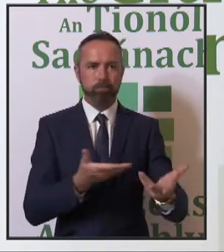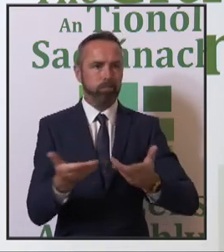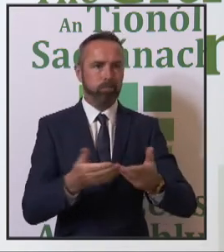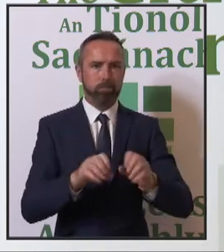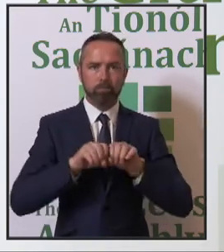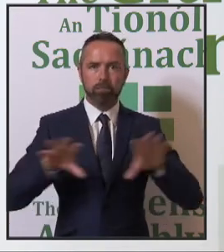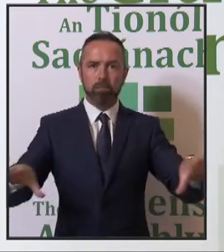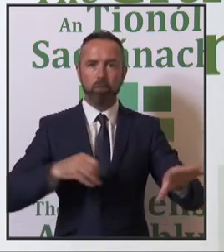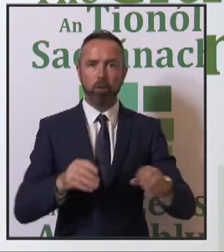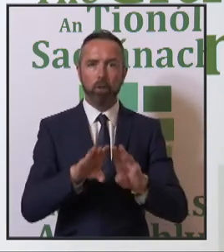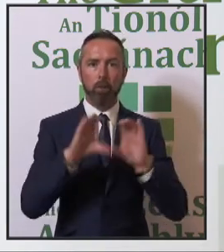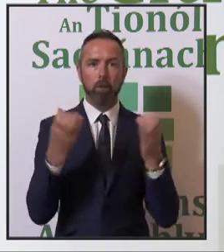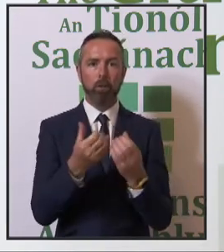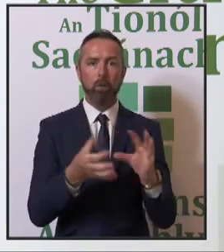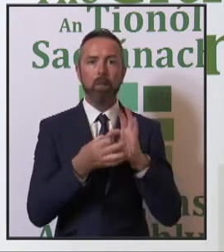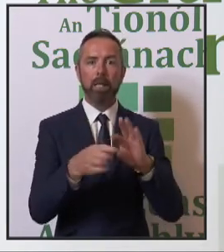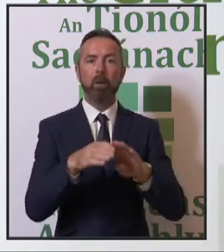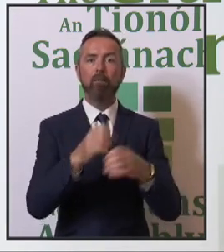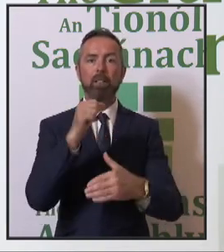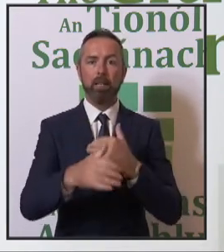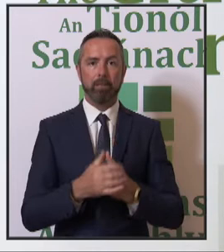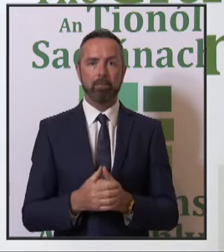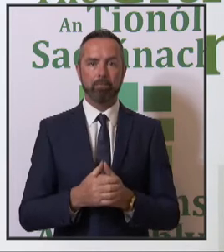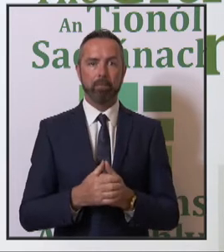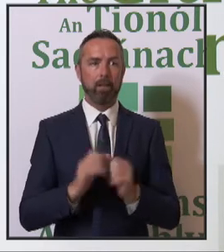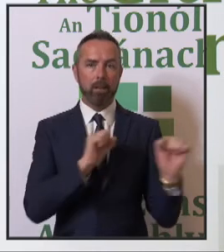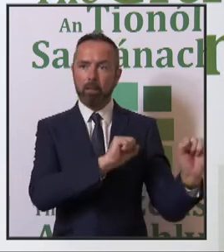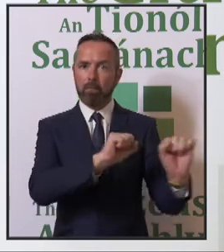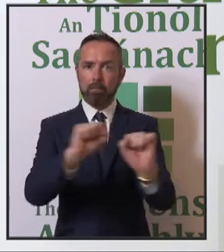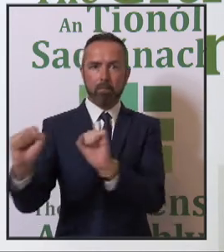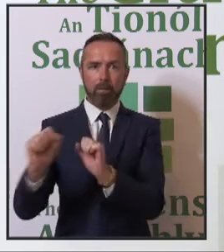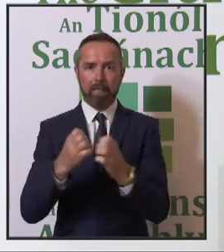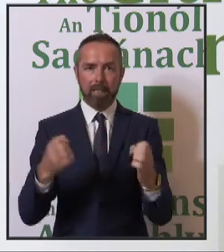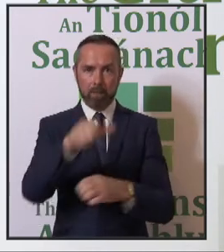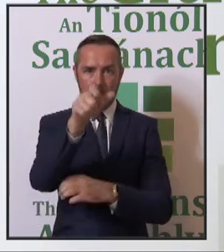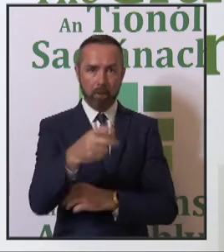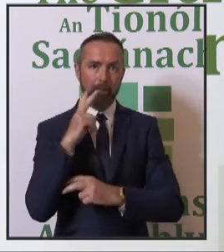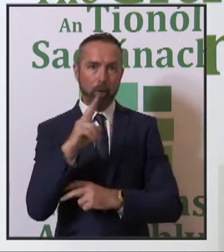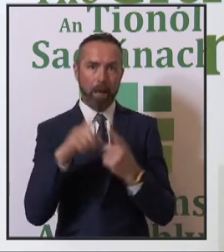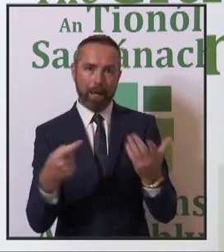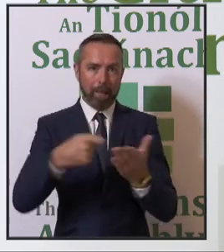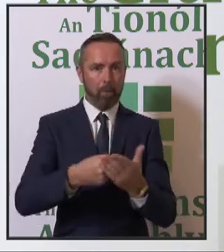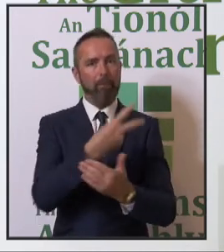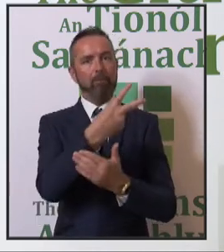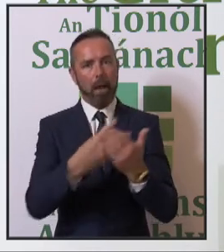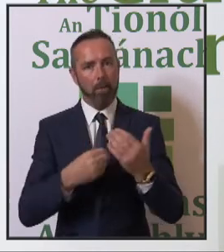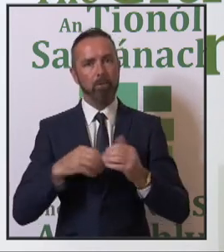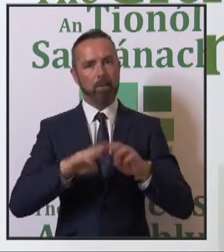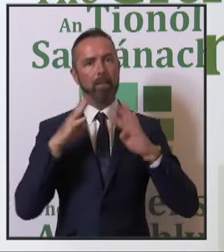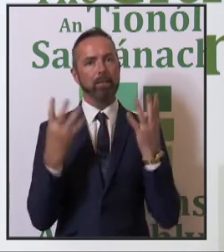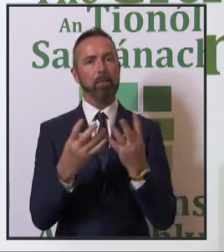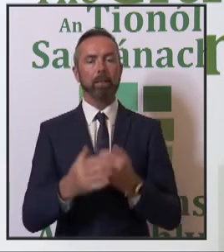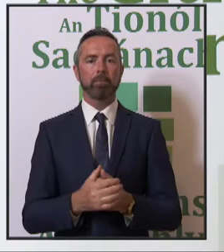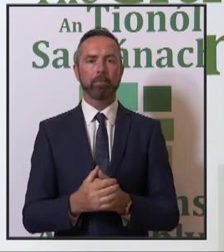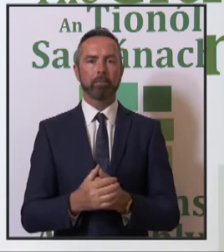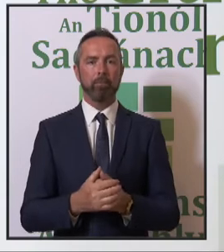that we engage with every day. Each and every person's voice and input will be valuable to their Assembly. I hope